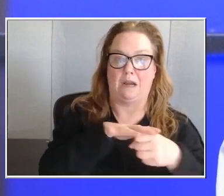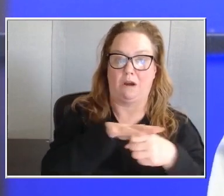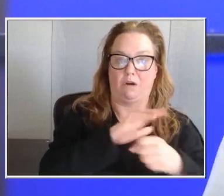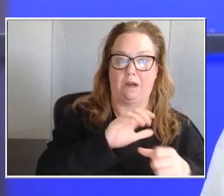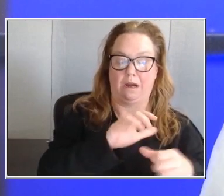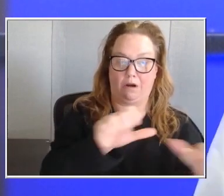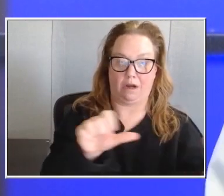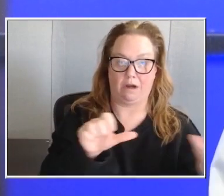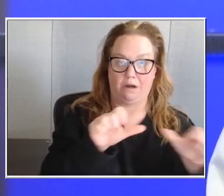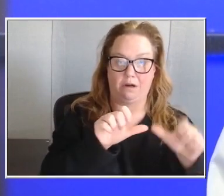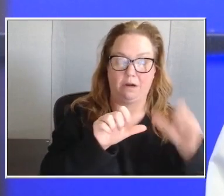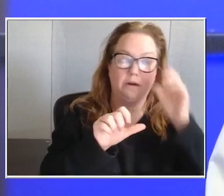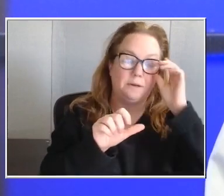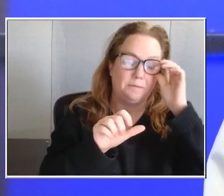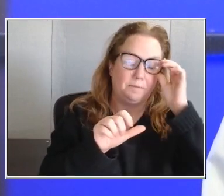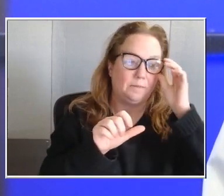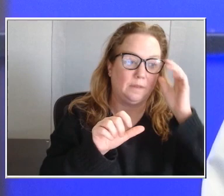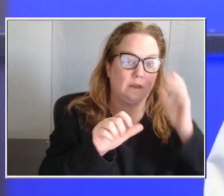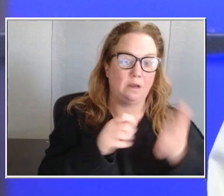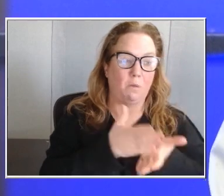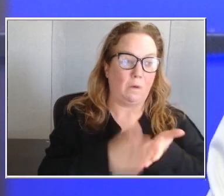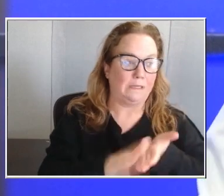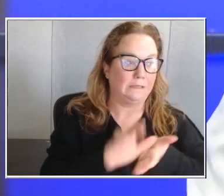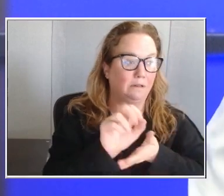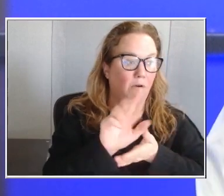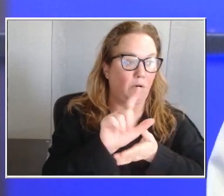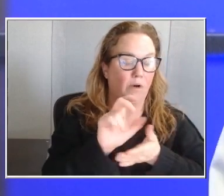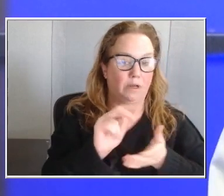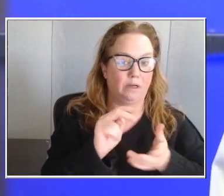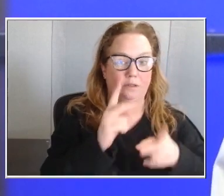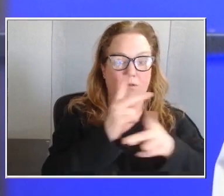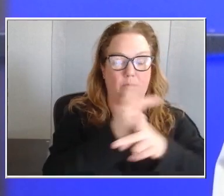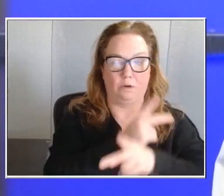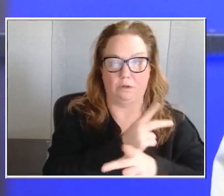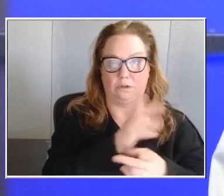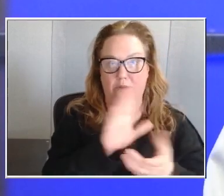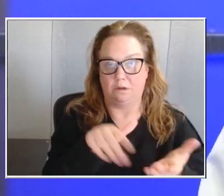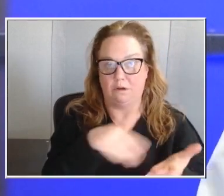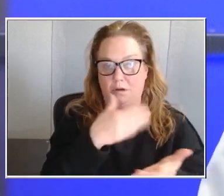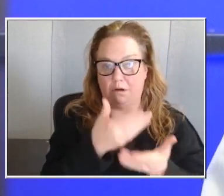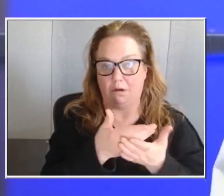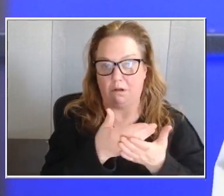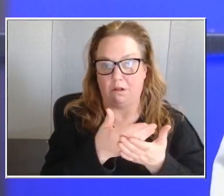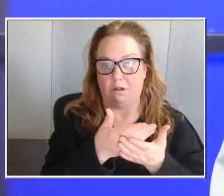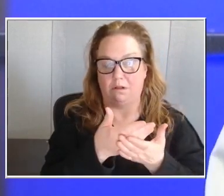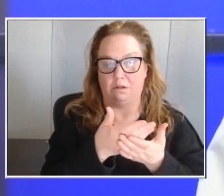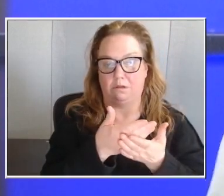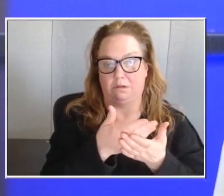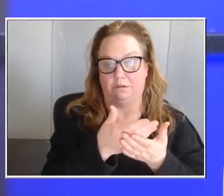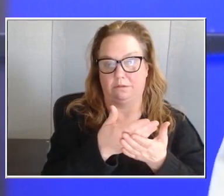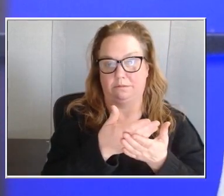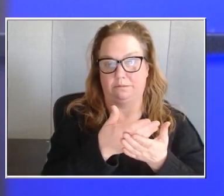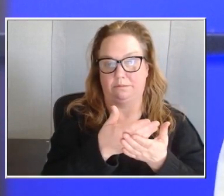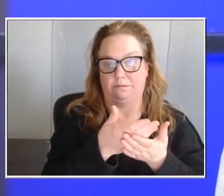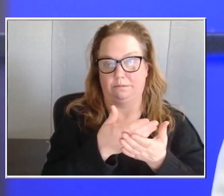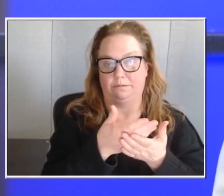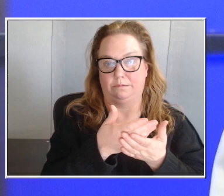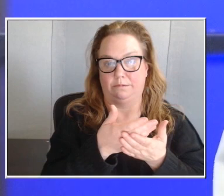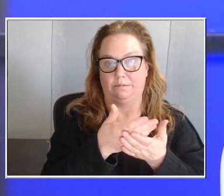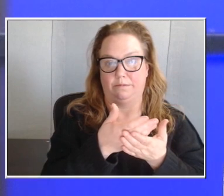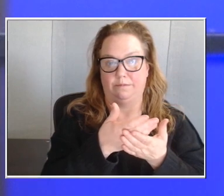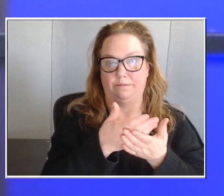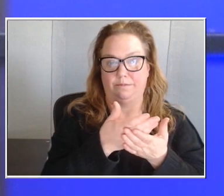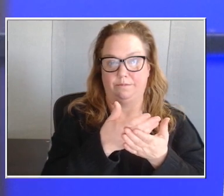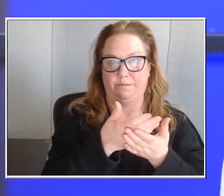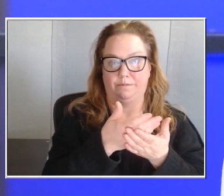And the thing that makes the wasted organs even worse, now obviously all tide rides, basically a rising tide